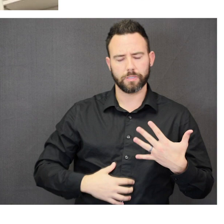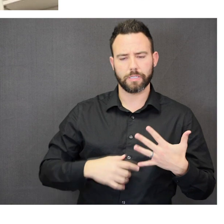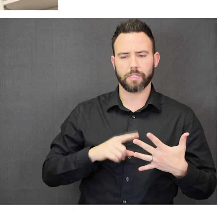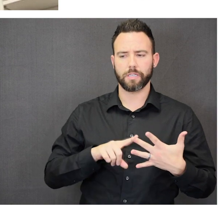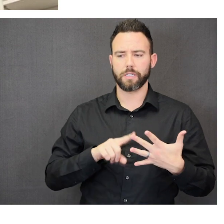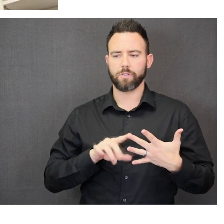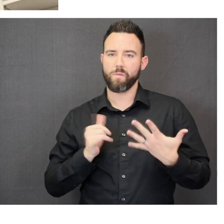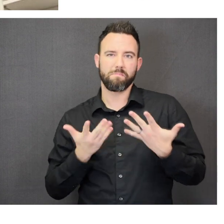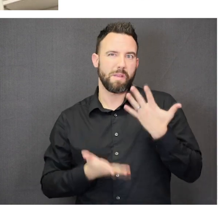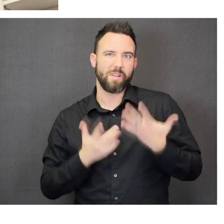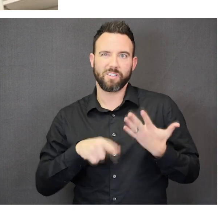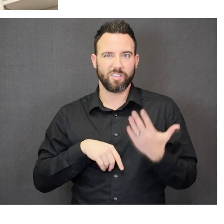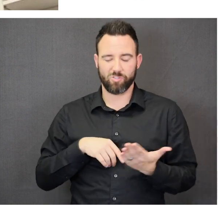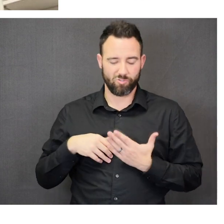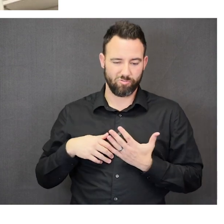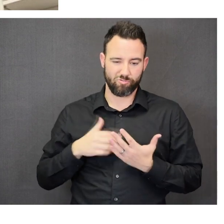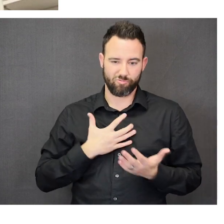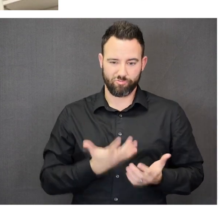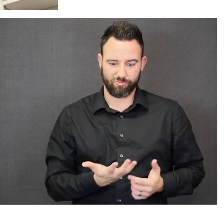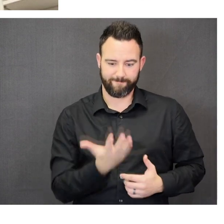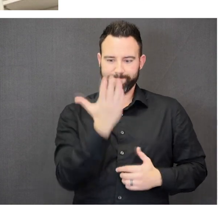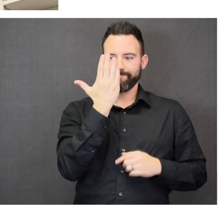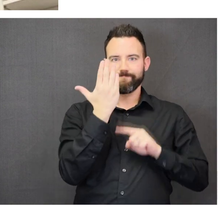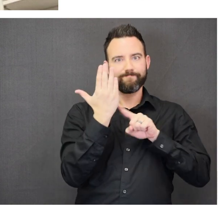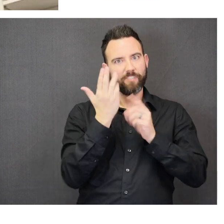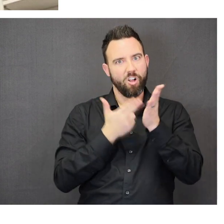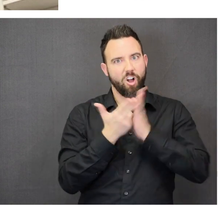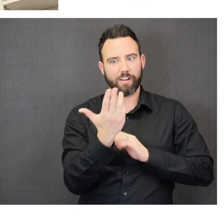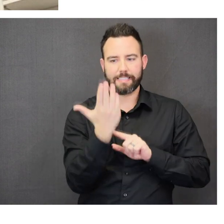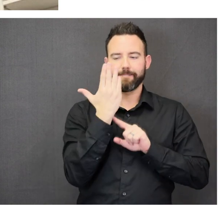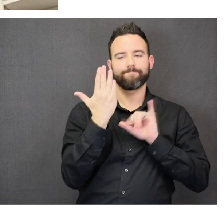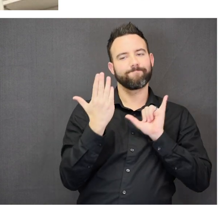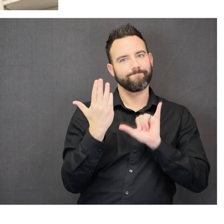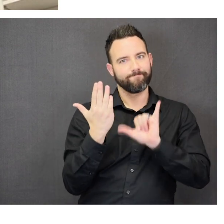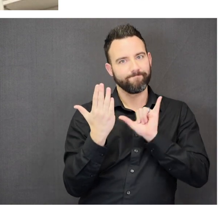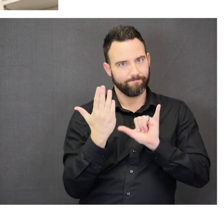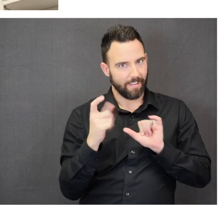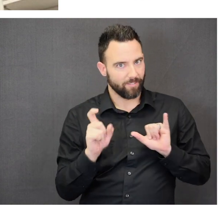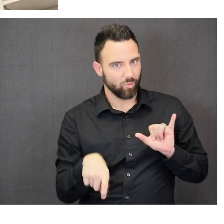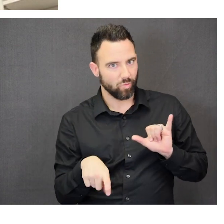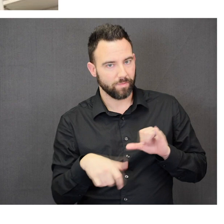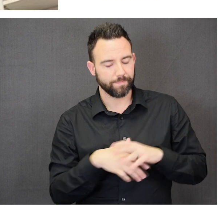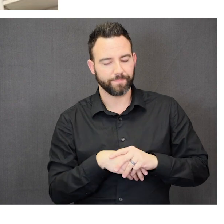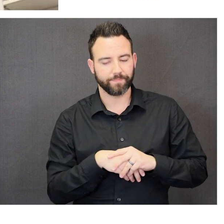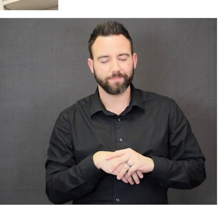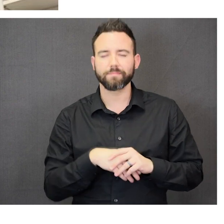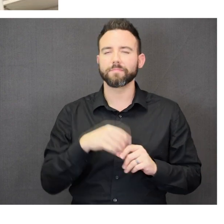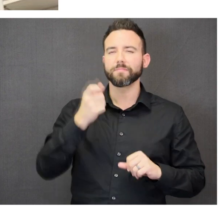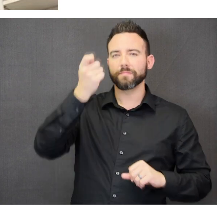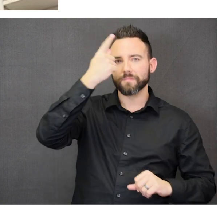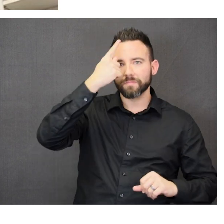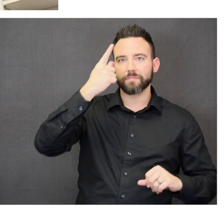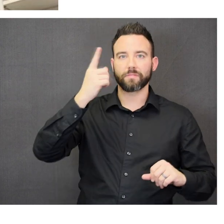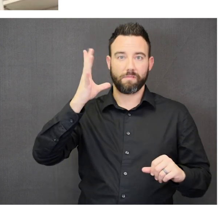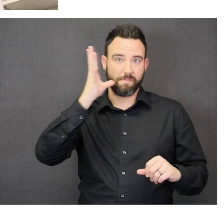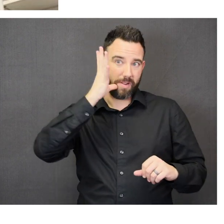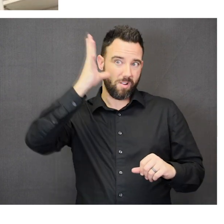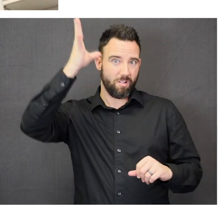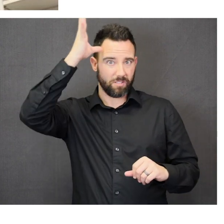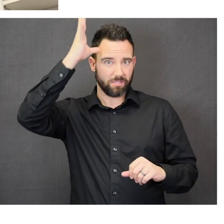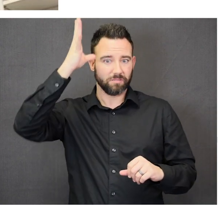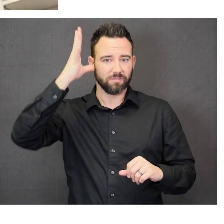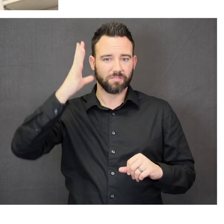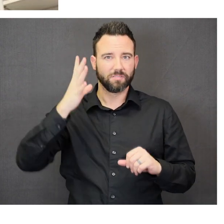I just need to be honest about what's going on for me. So let me talk about this for a second. As parents, sometimes we are afraid to be